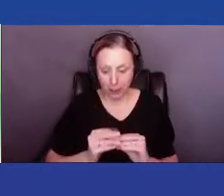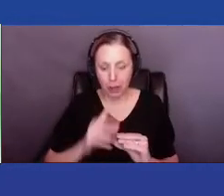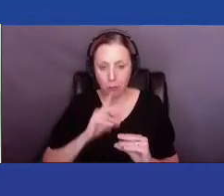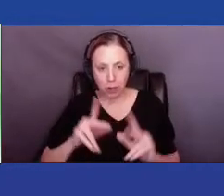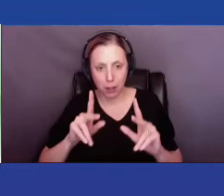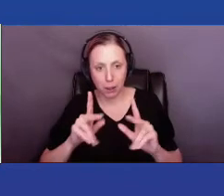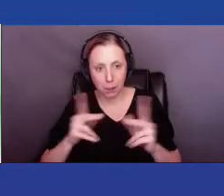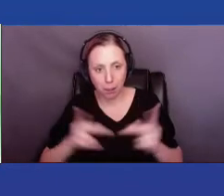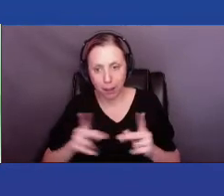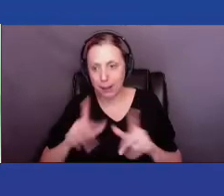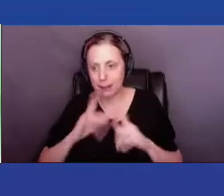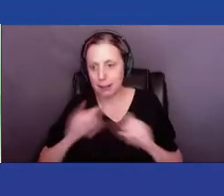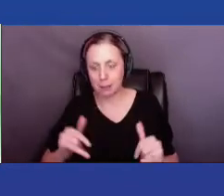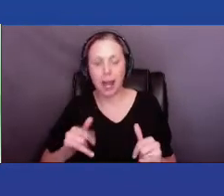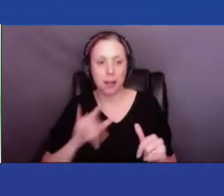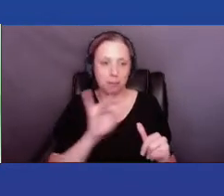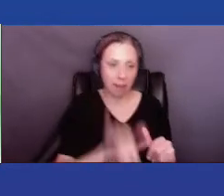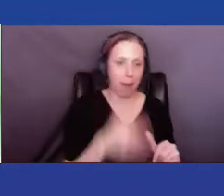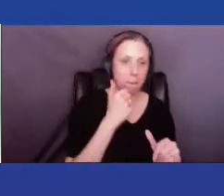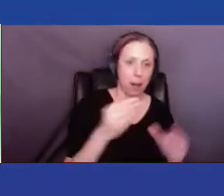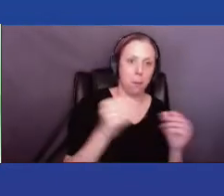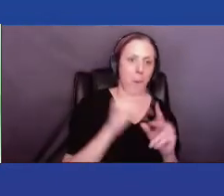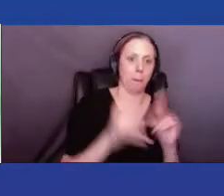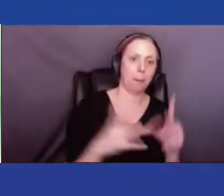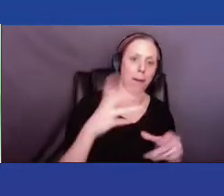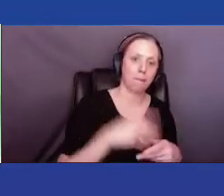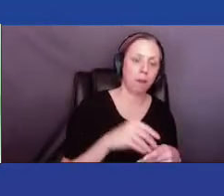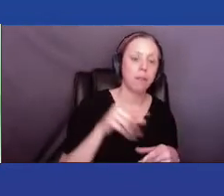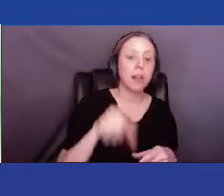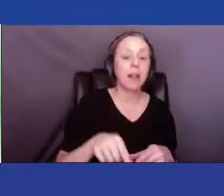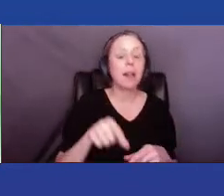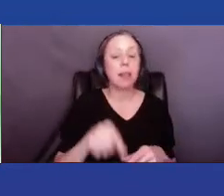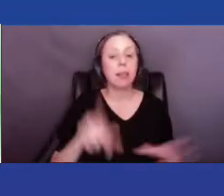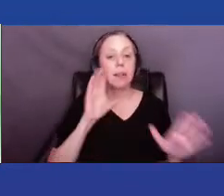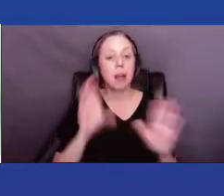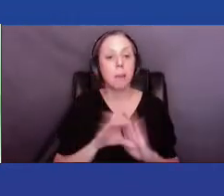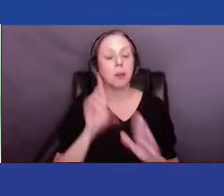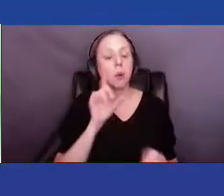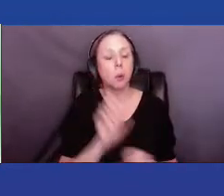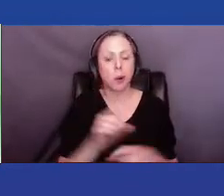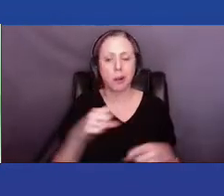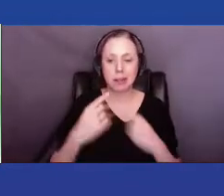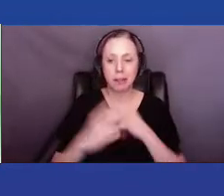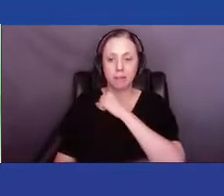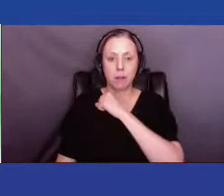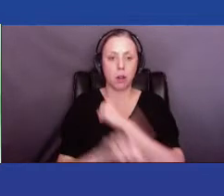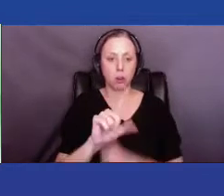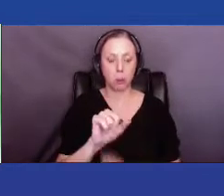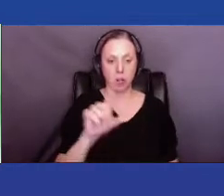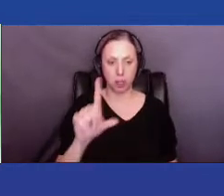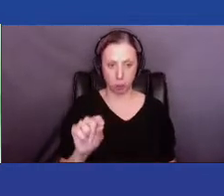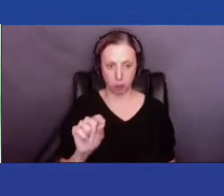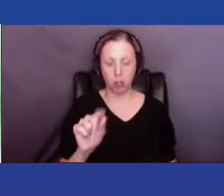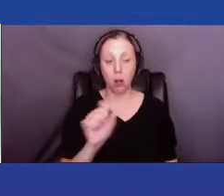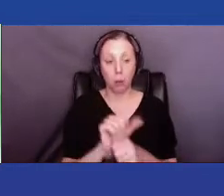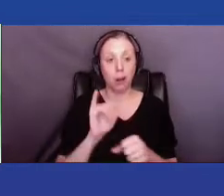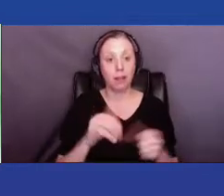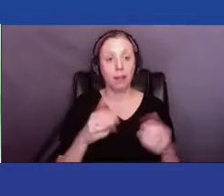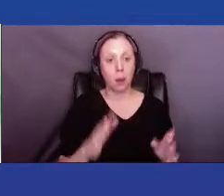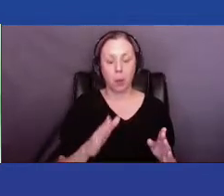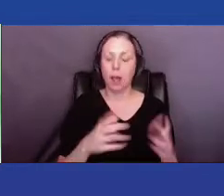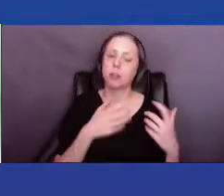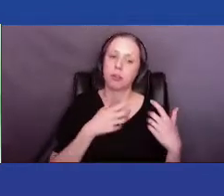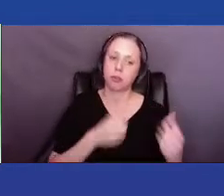Out of this work together over the past, since the fall of 2020, we've been working in this way and started working strongly in